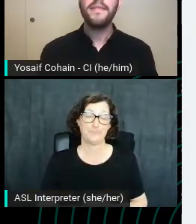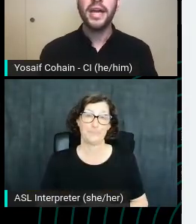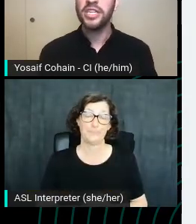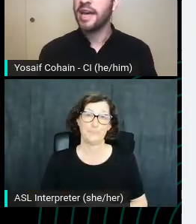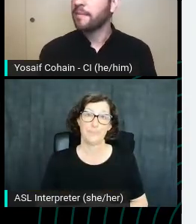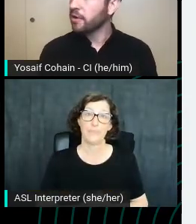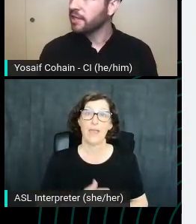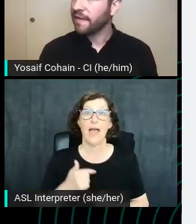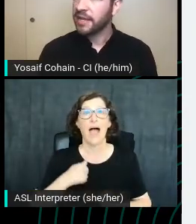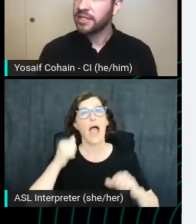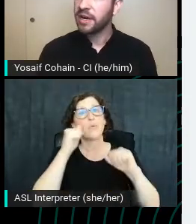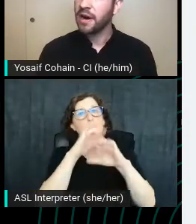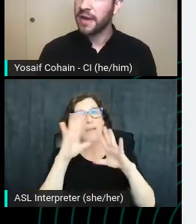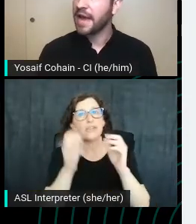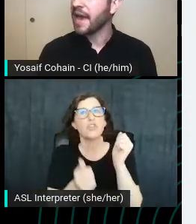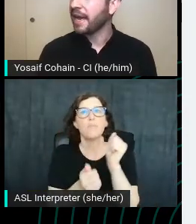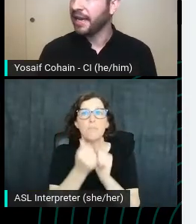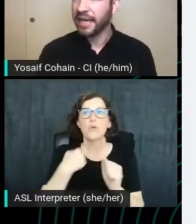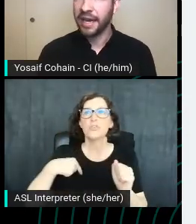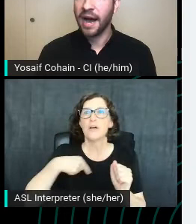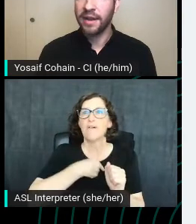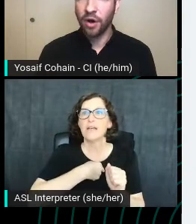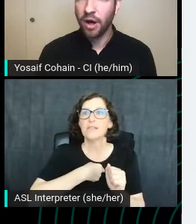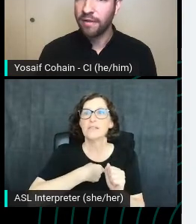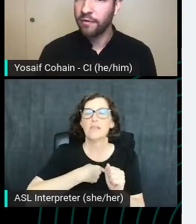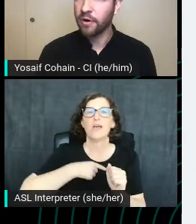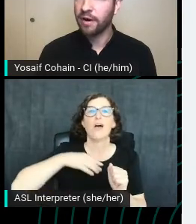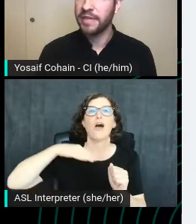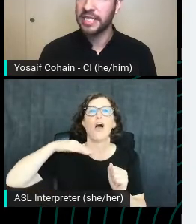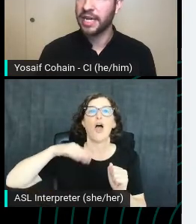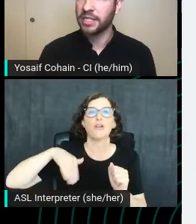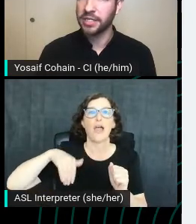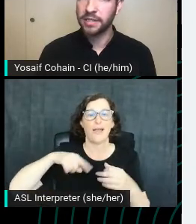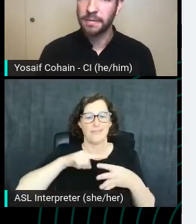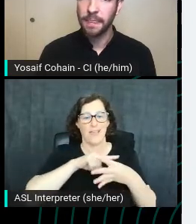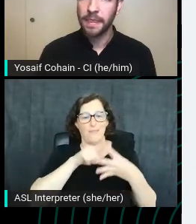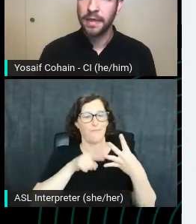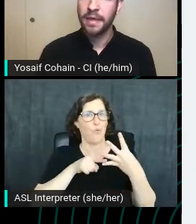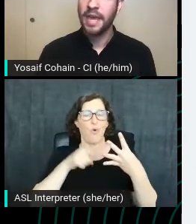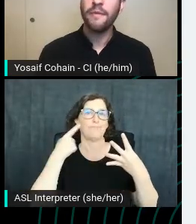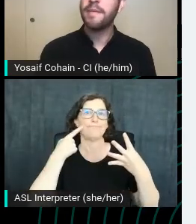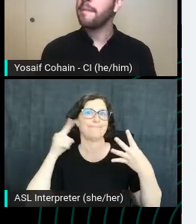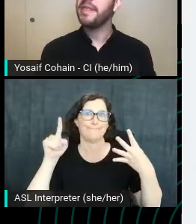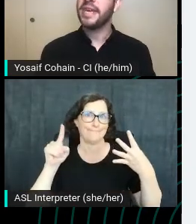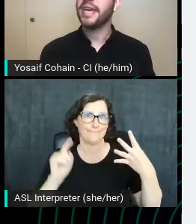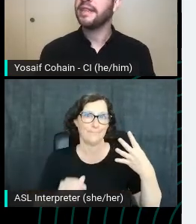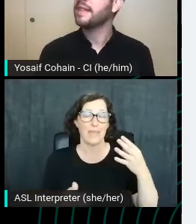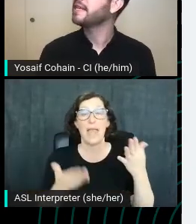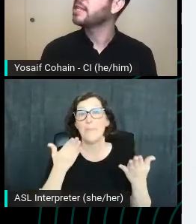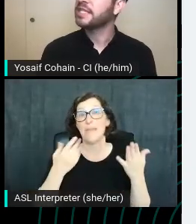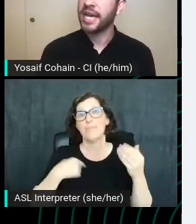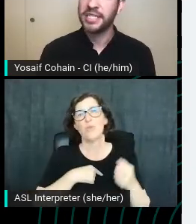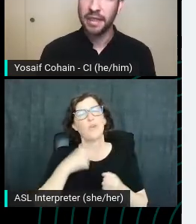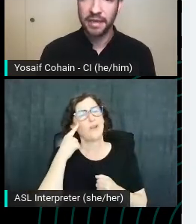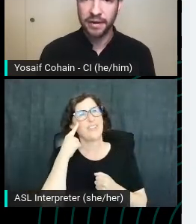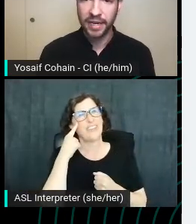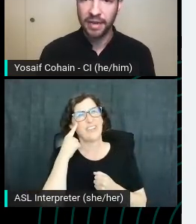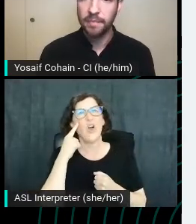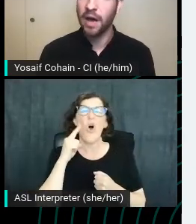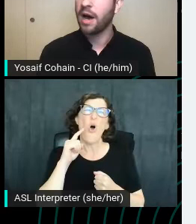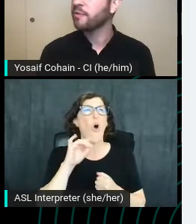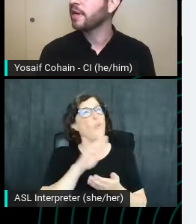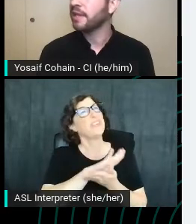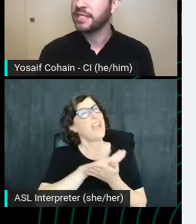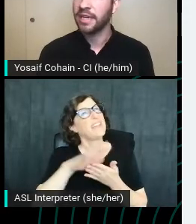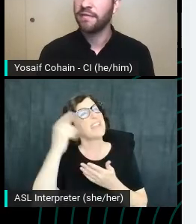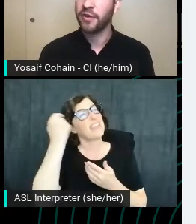I would imagine that most of us are not yet hitting on all four of these stages. And we might be thinking that this is nice in theory,